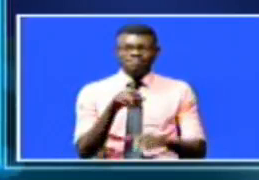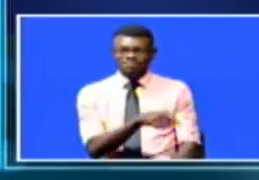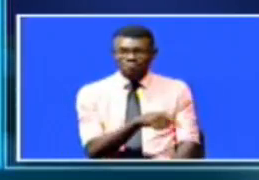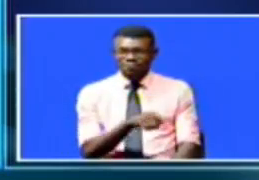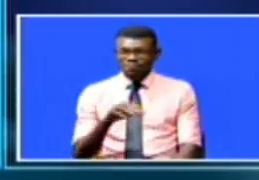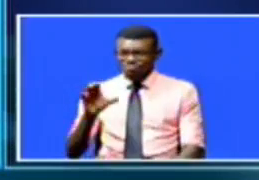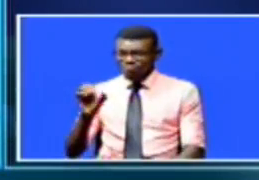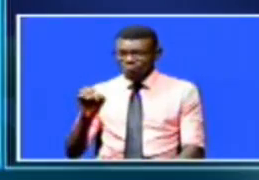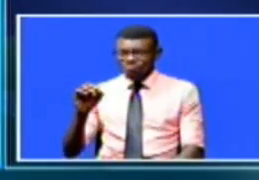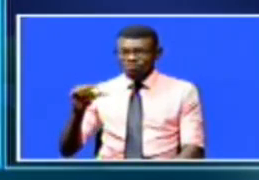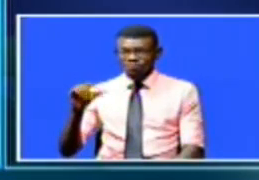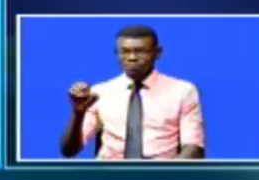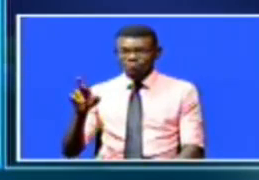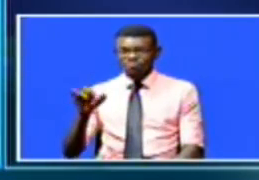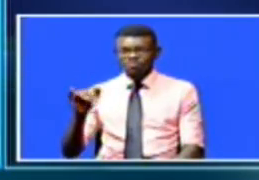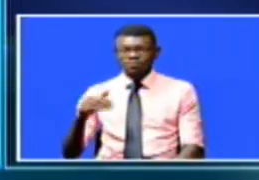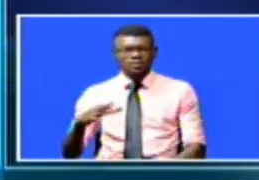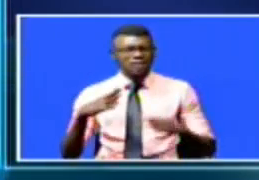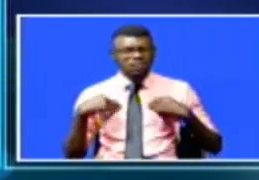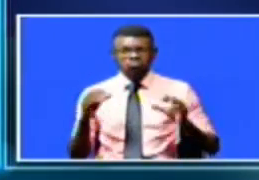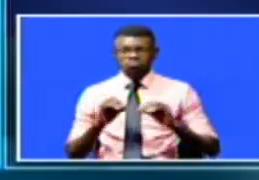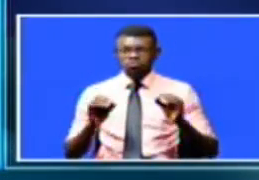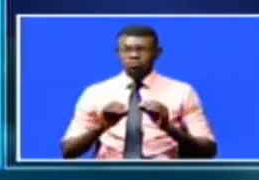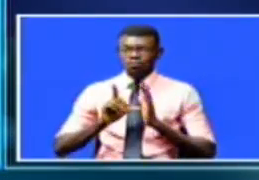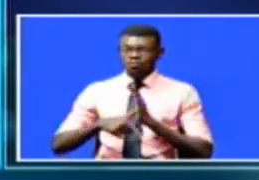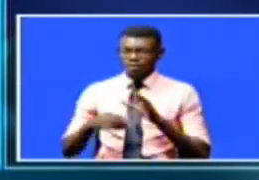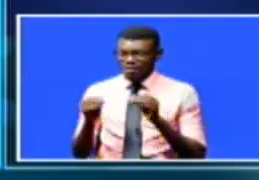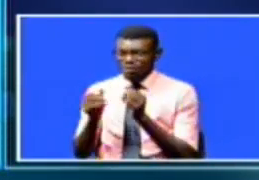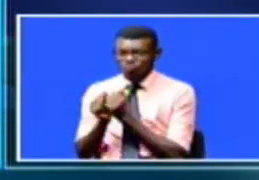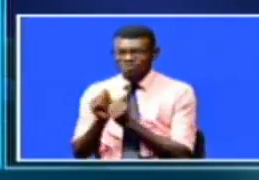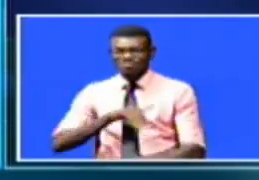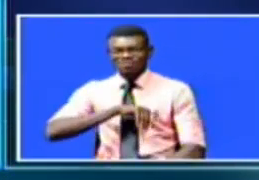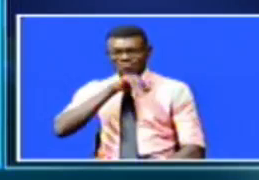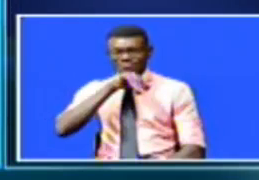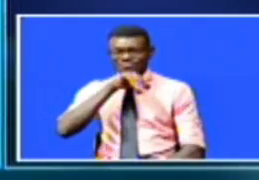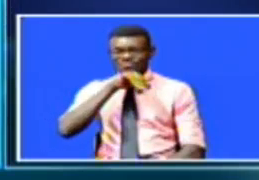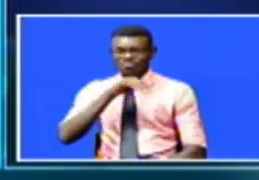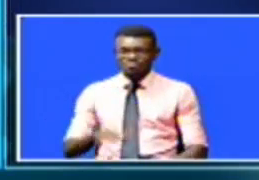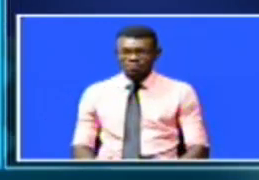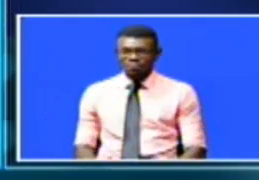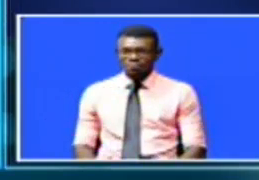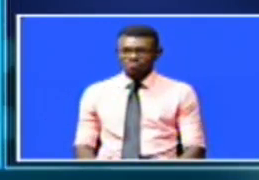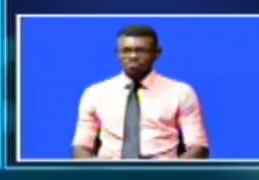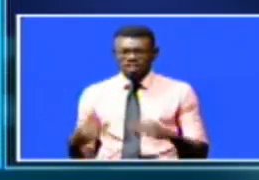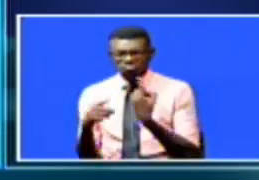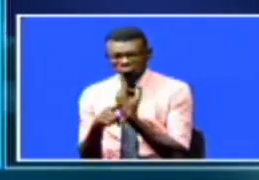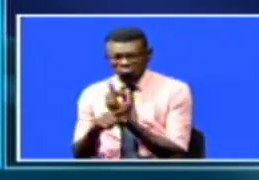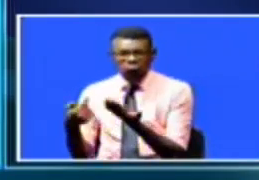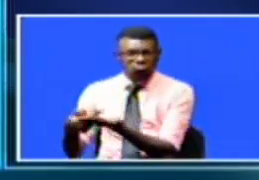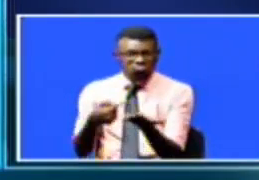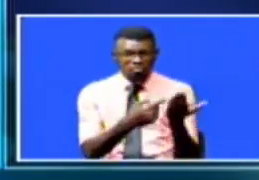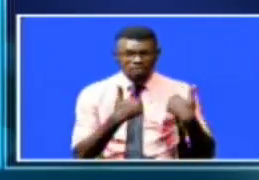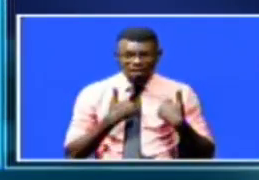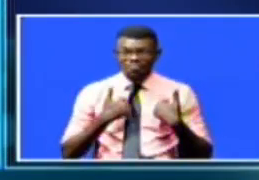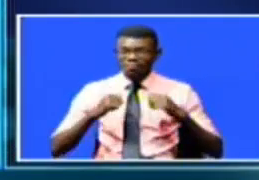didn't take it lightly. We actually had a meeting with our party leader. And at that point, we had various different forms of discussions. We